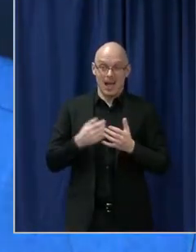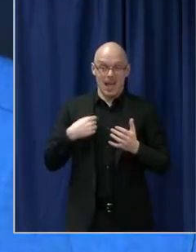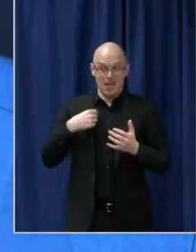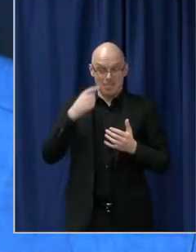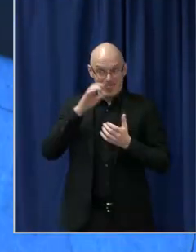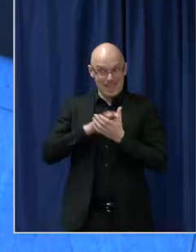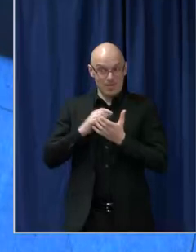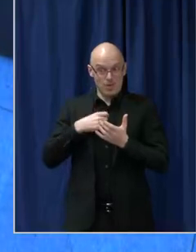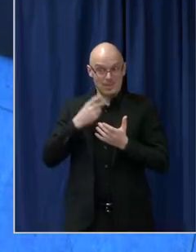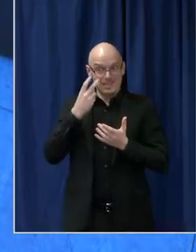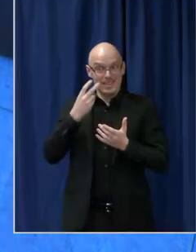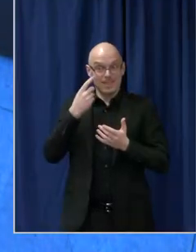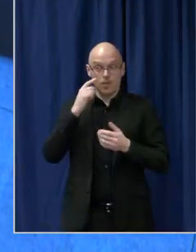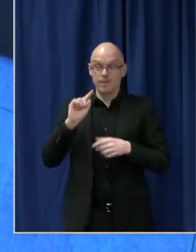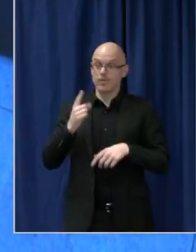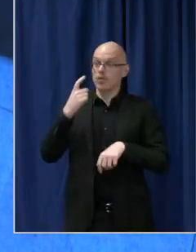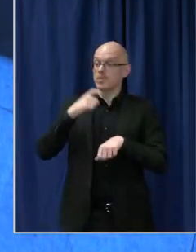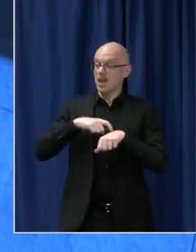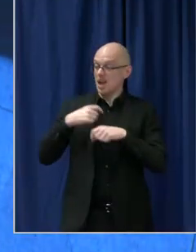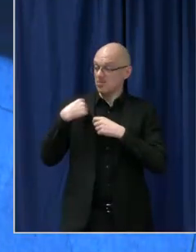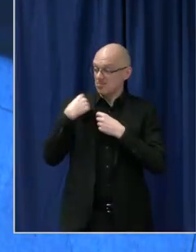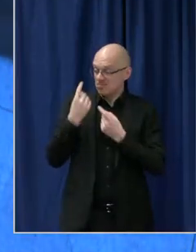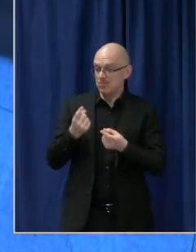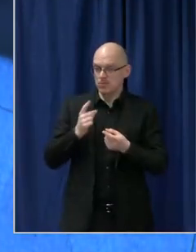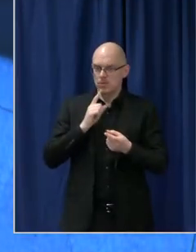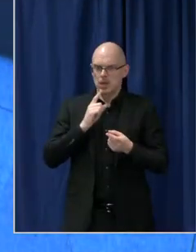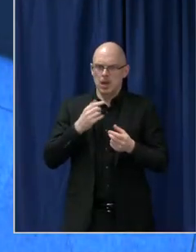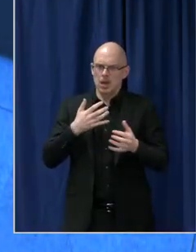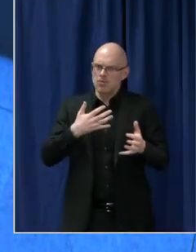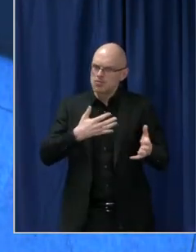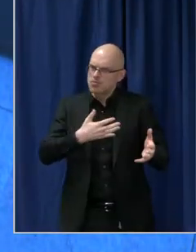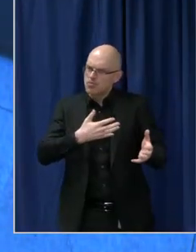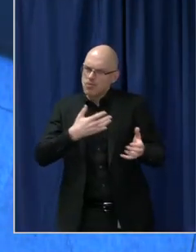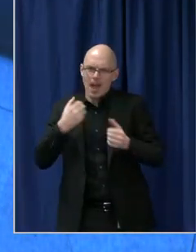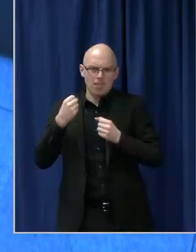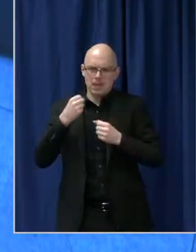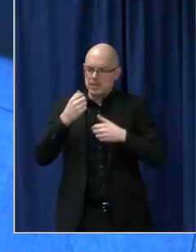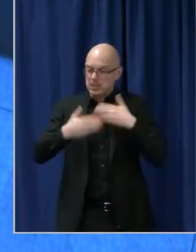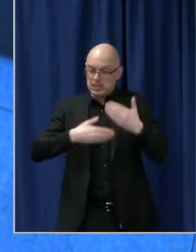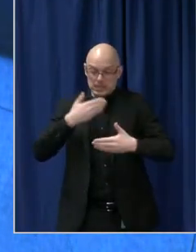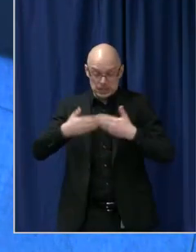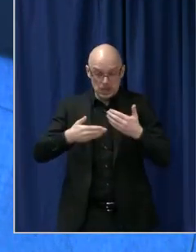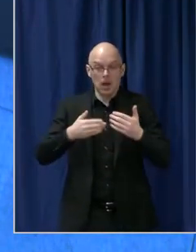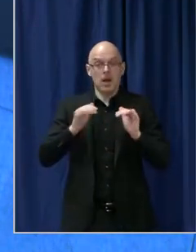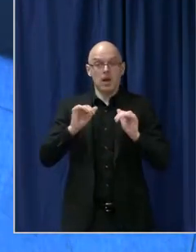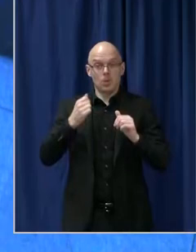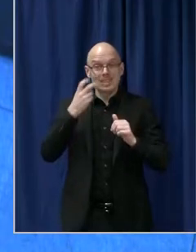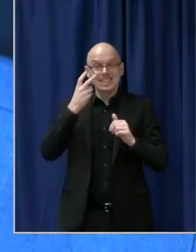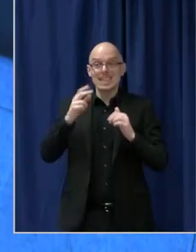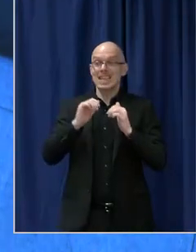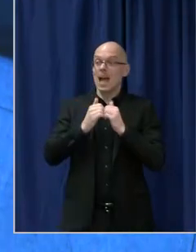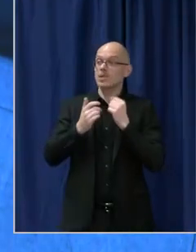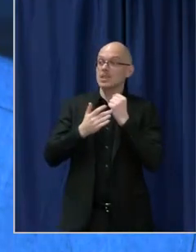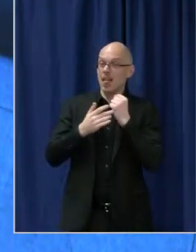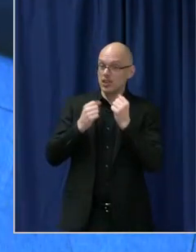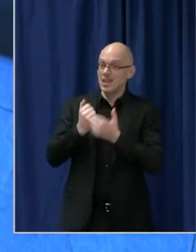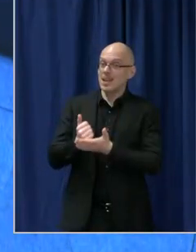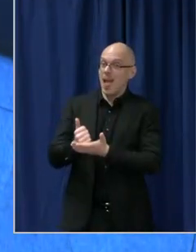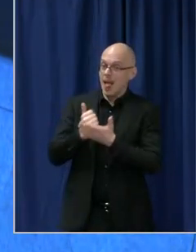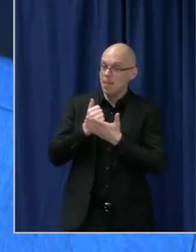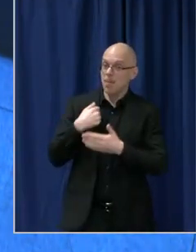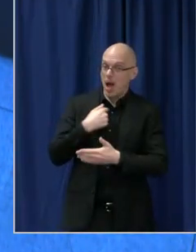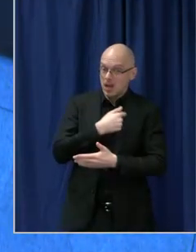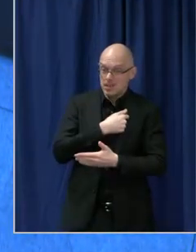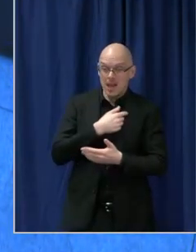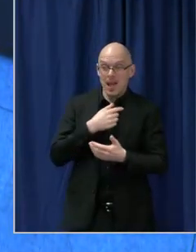rapid acceleration in the way that technology can help in ways that are directly relevant to this